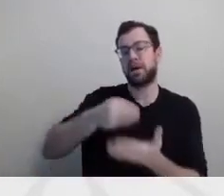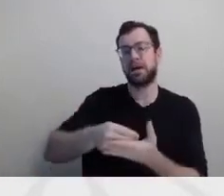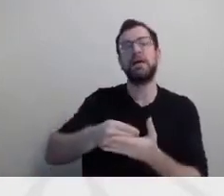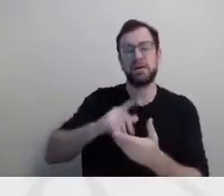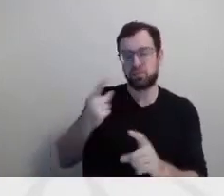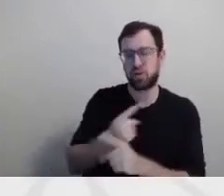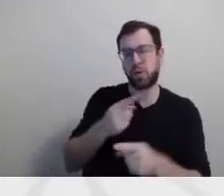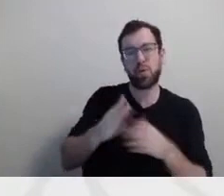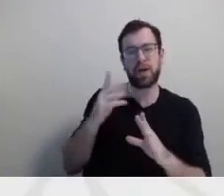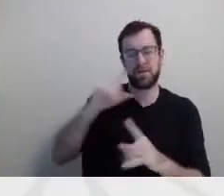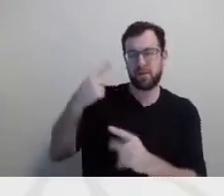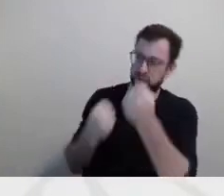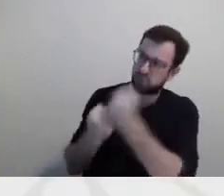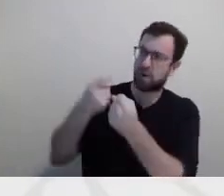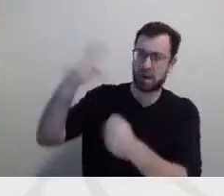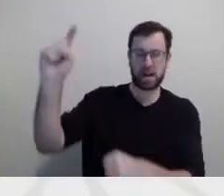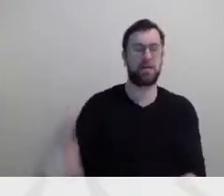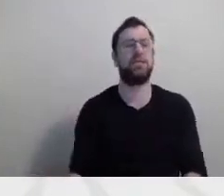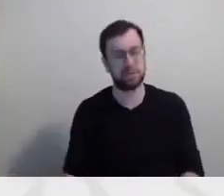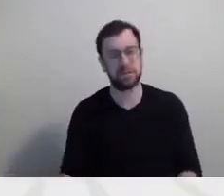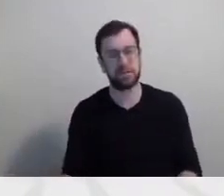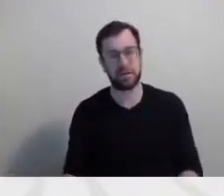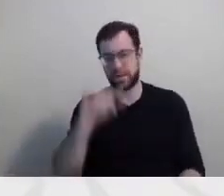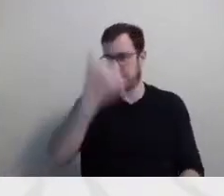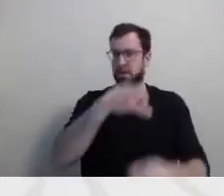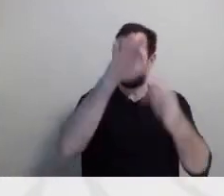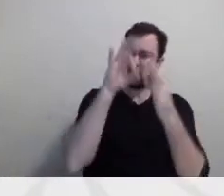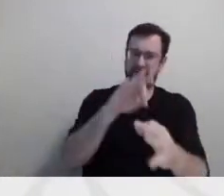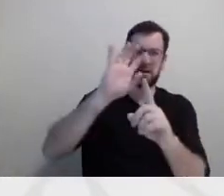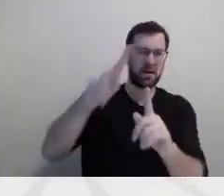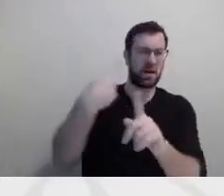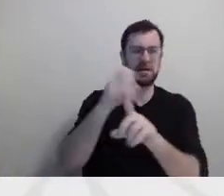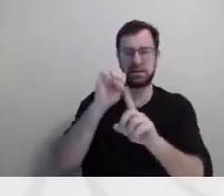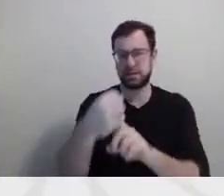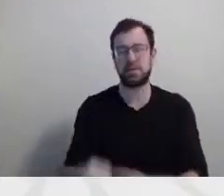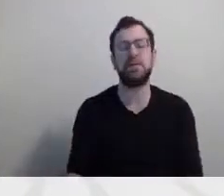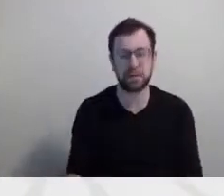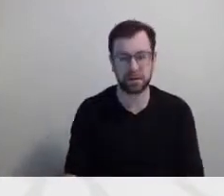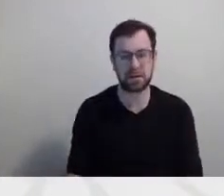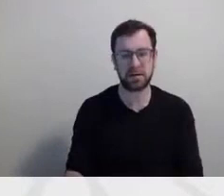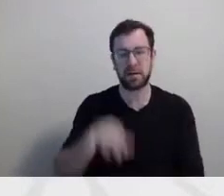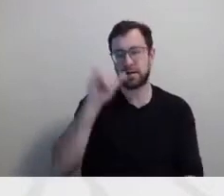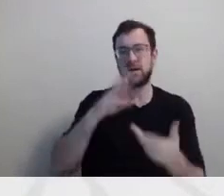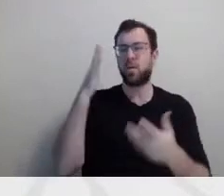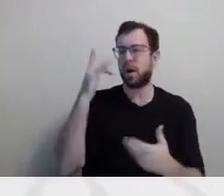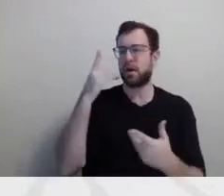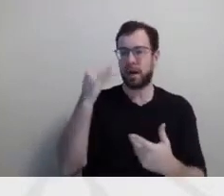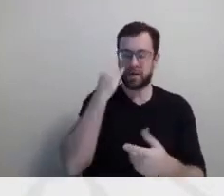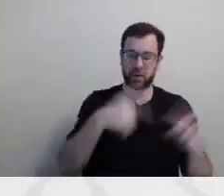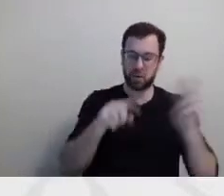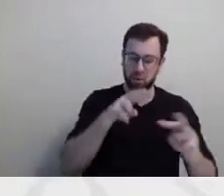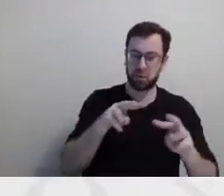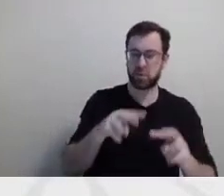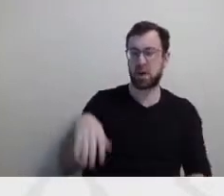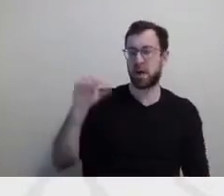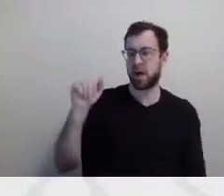wa ta'ala. So that is the ideal case scenario. And that is why when you look at the likes of Abu Bakr